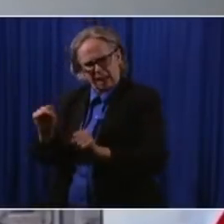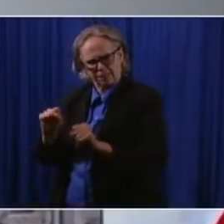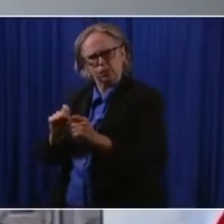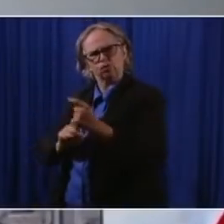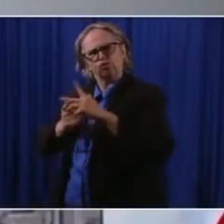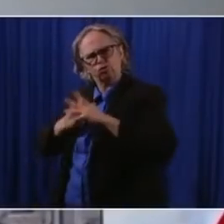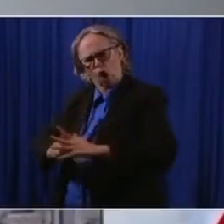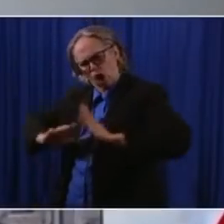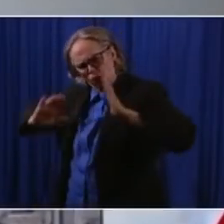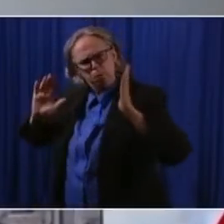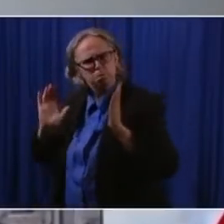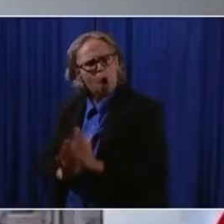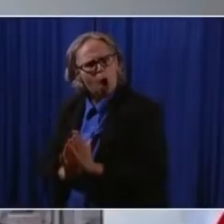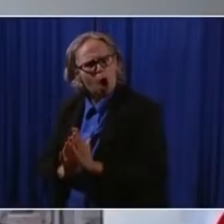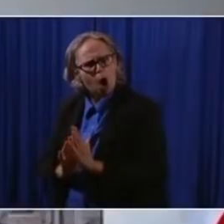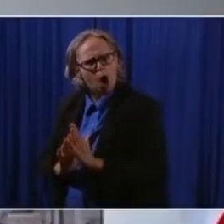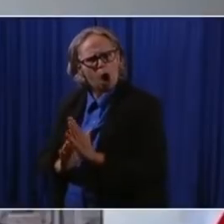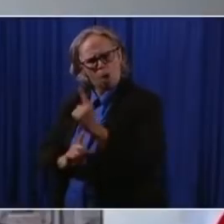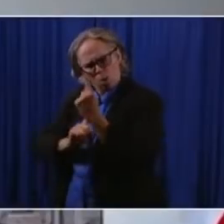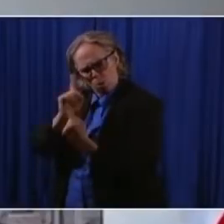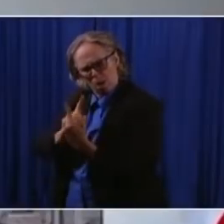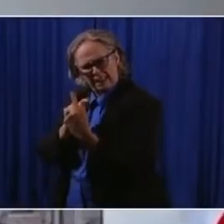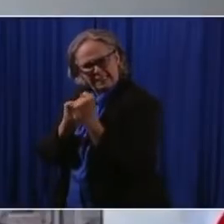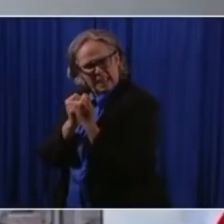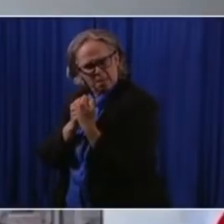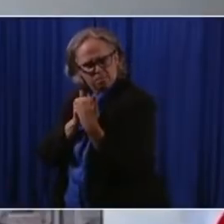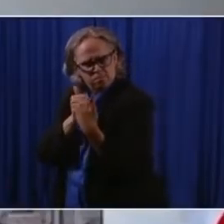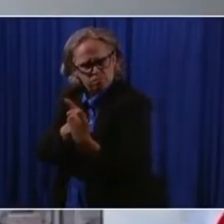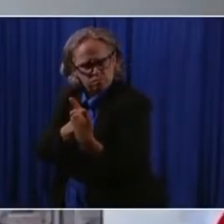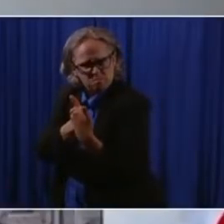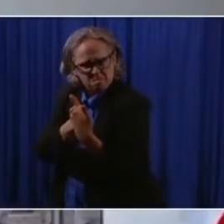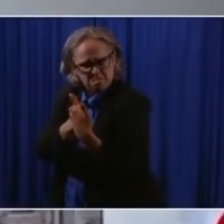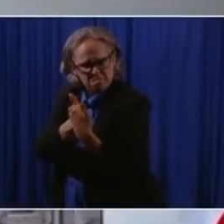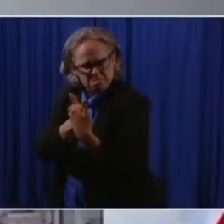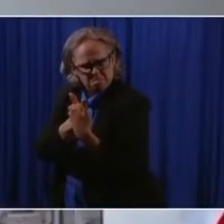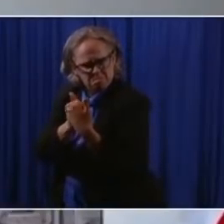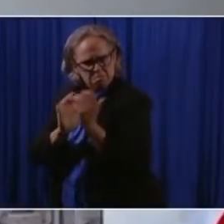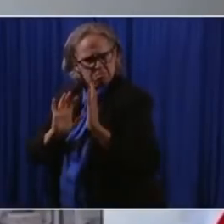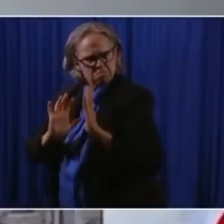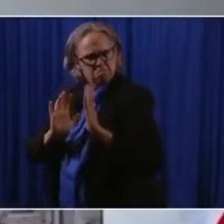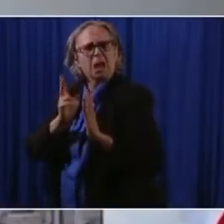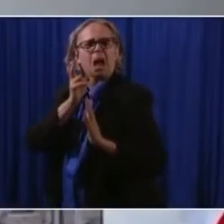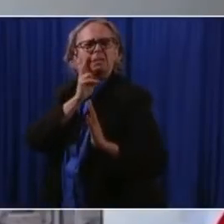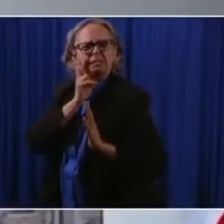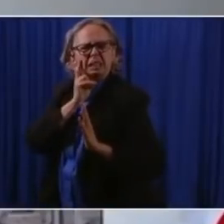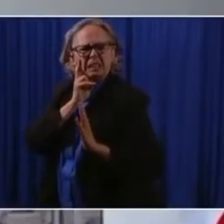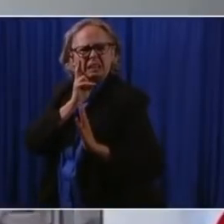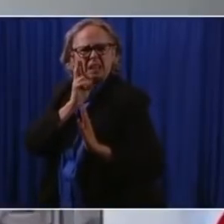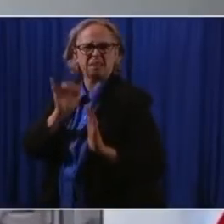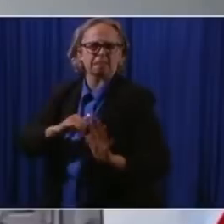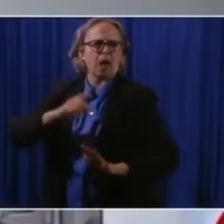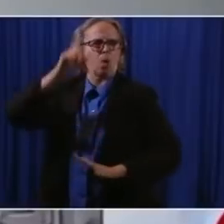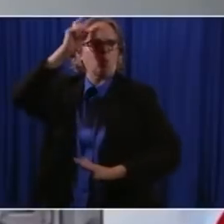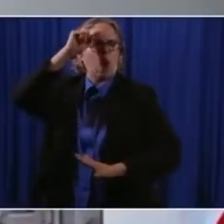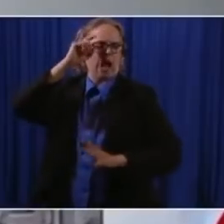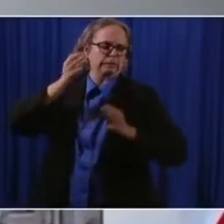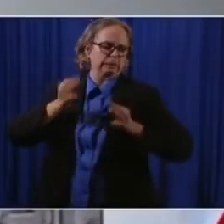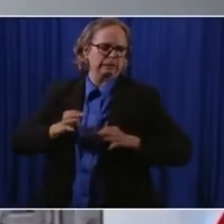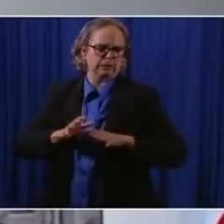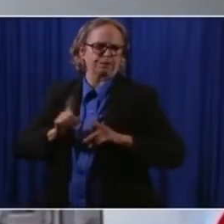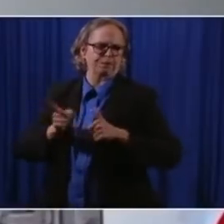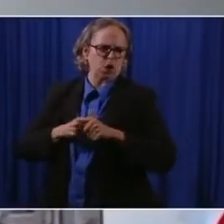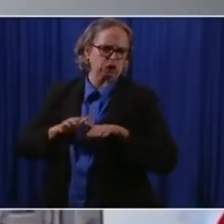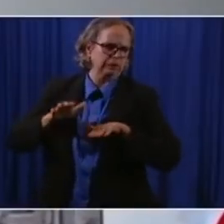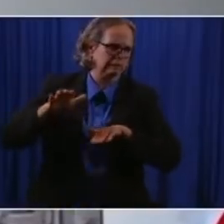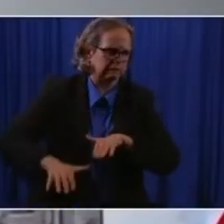who've been looking at this that's the most prudent way to proceed. And then, Governor, in support of what you